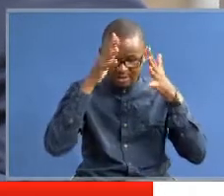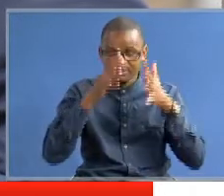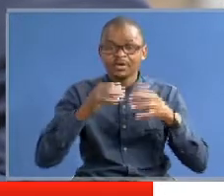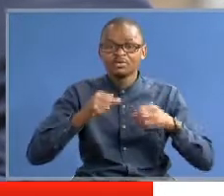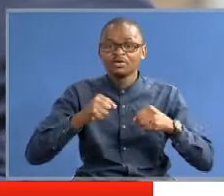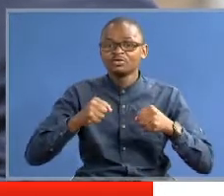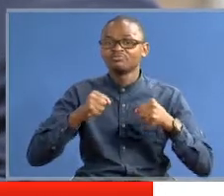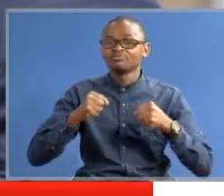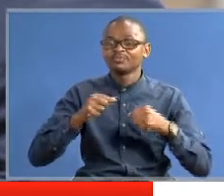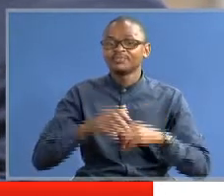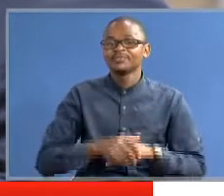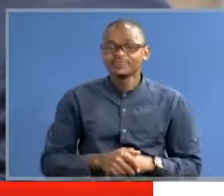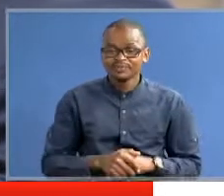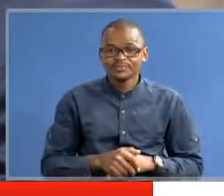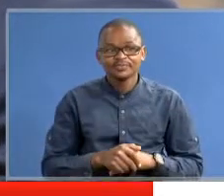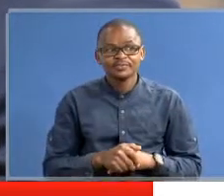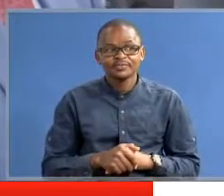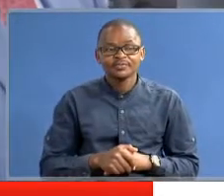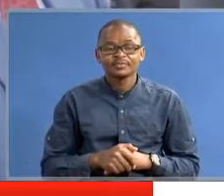boss.